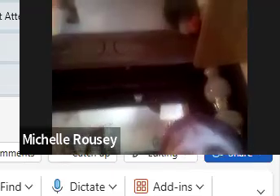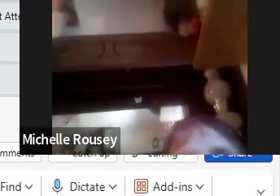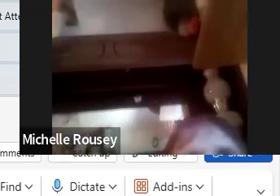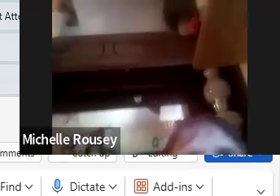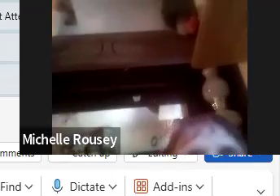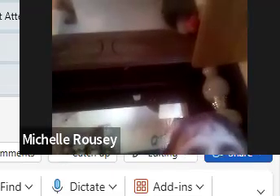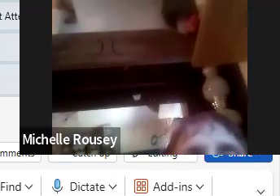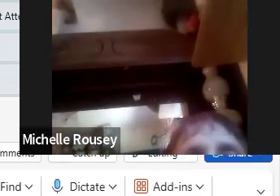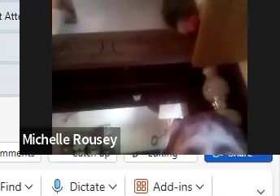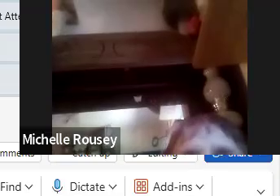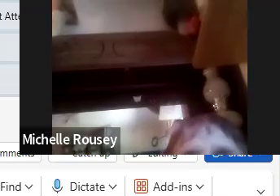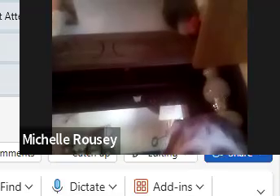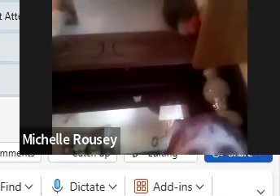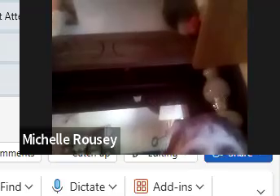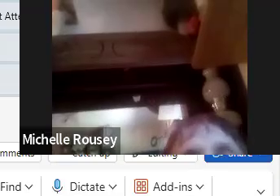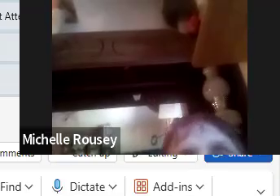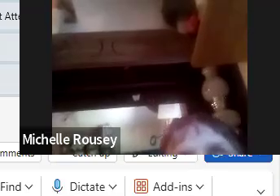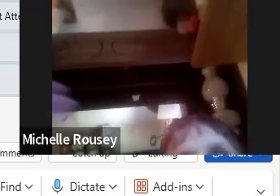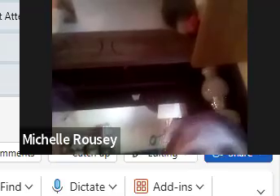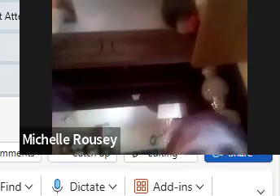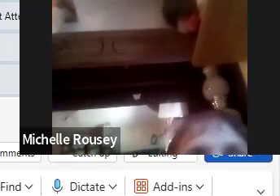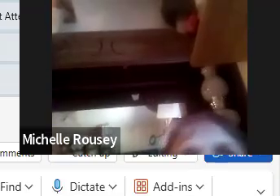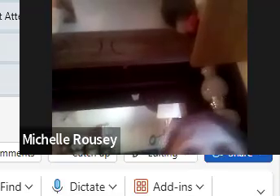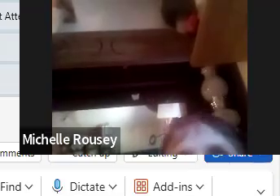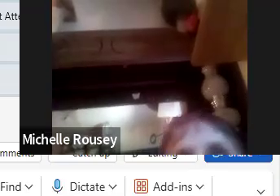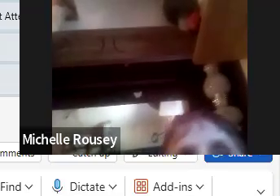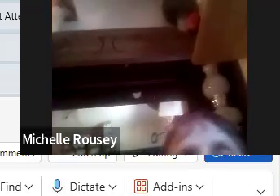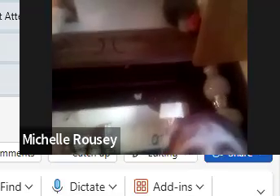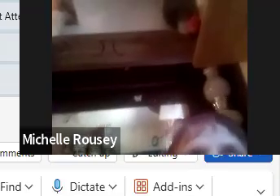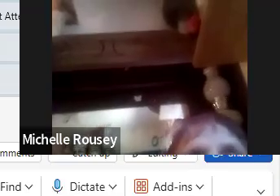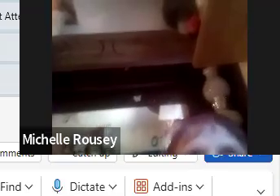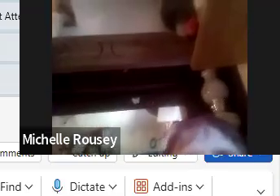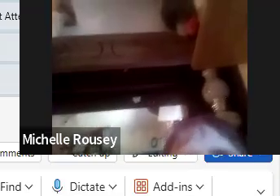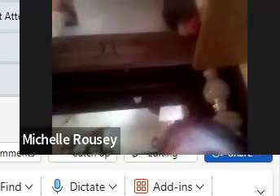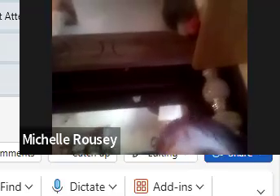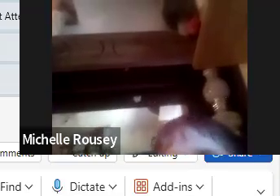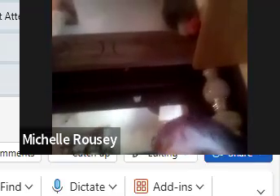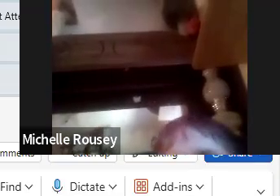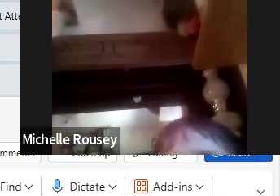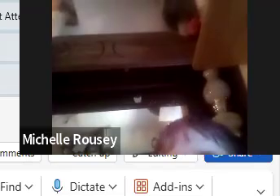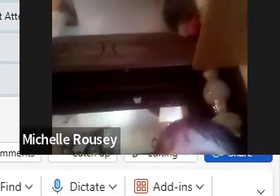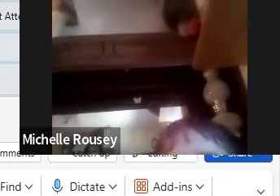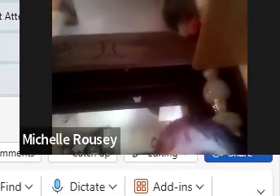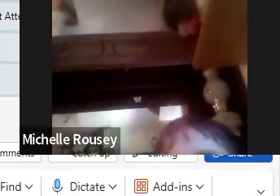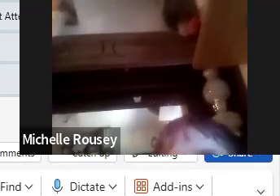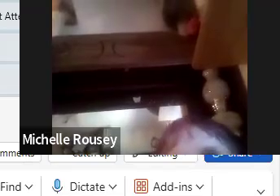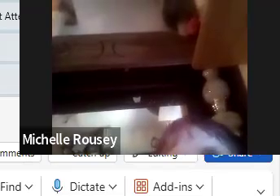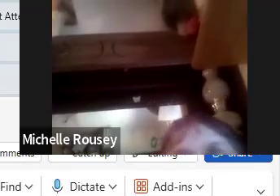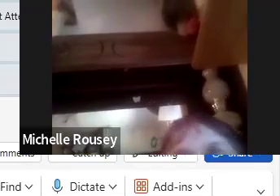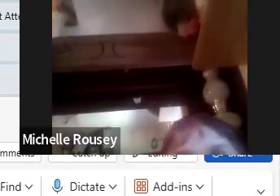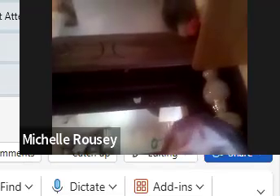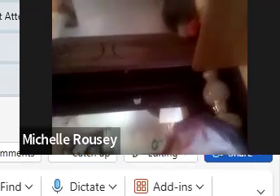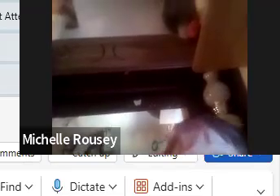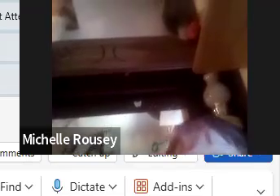want a certain amount of engagement from start to finish, then we need to tell them that, and so that